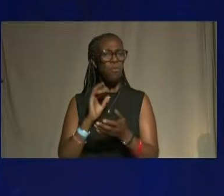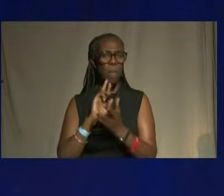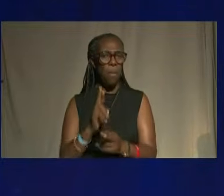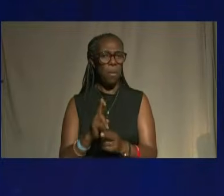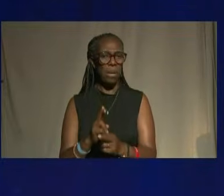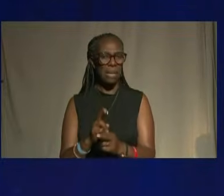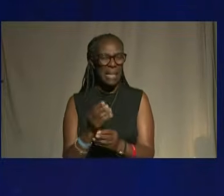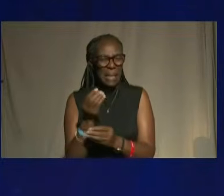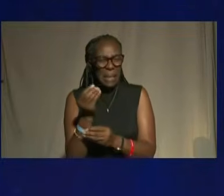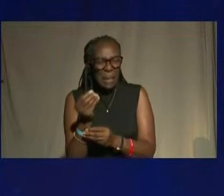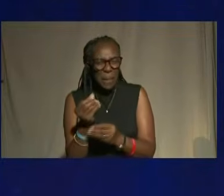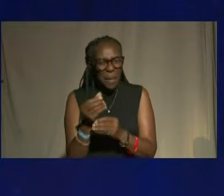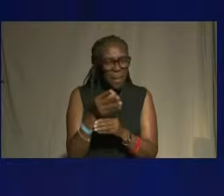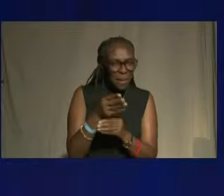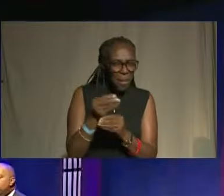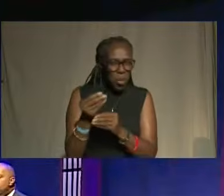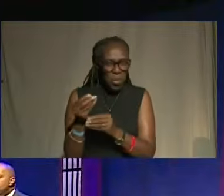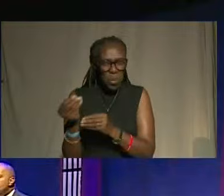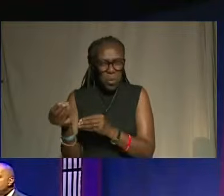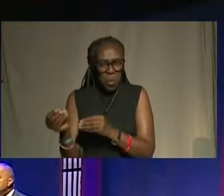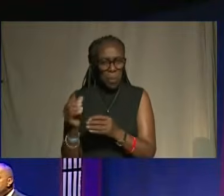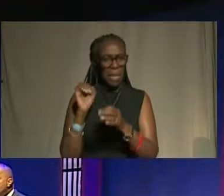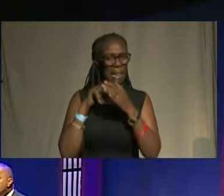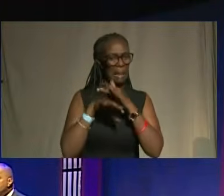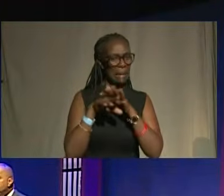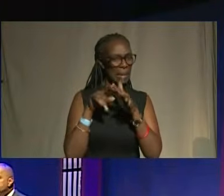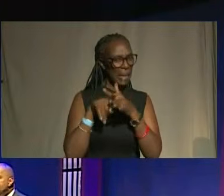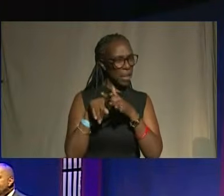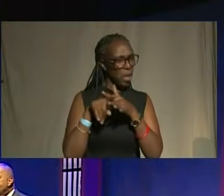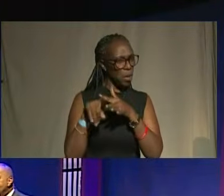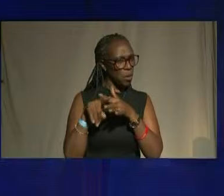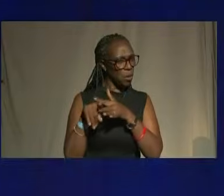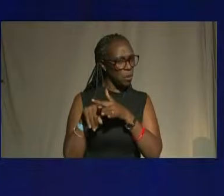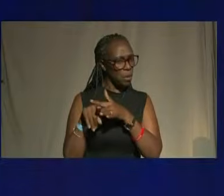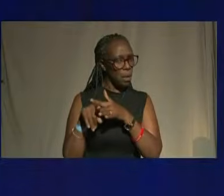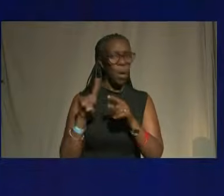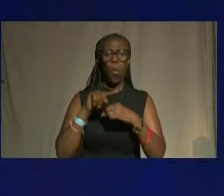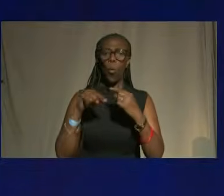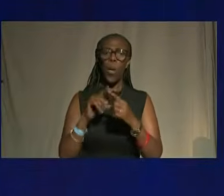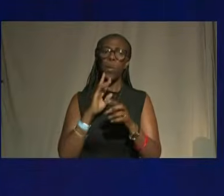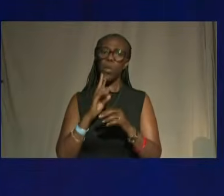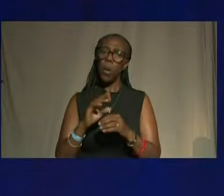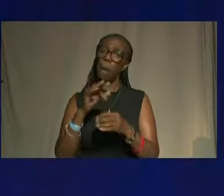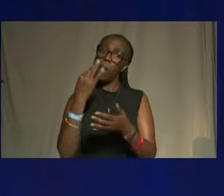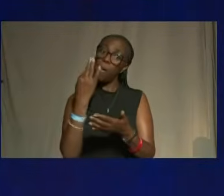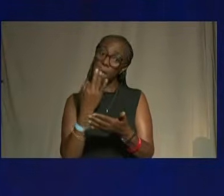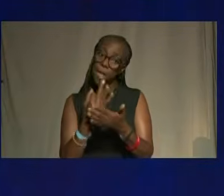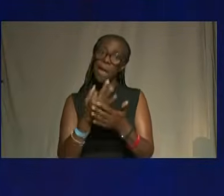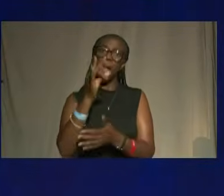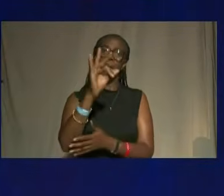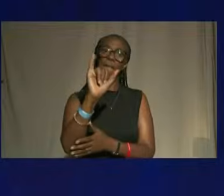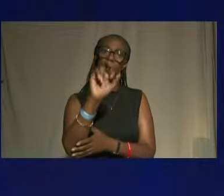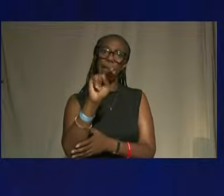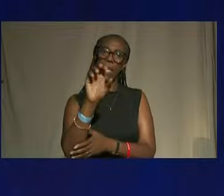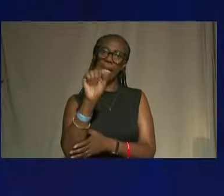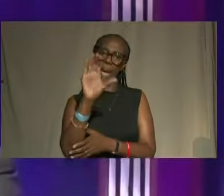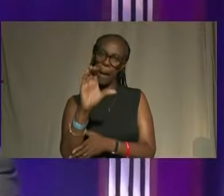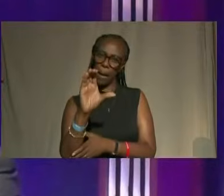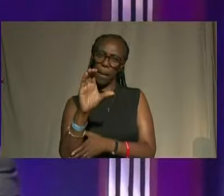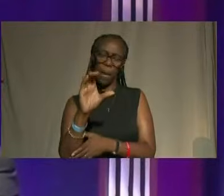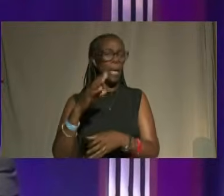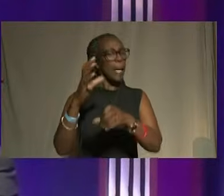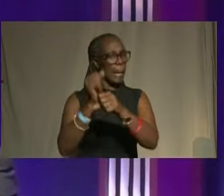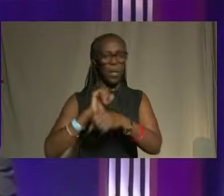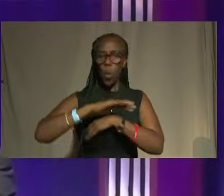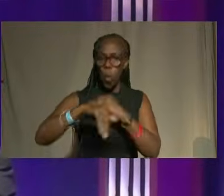out by that side. So when we talk about FinSAC, let's get all the facts on the table and release